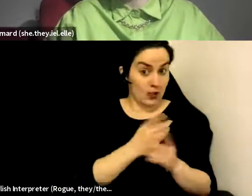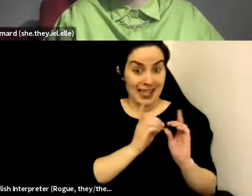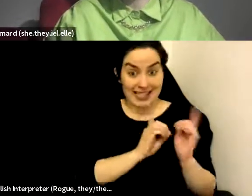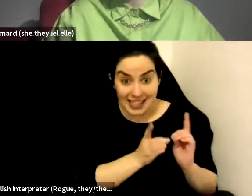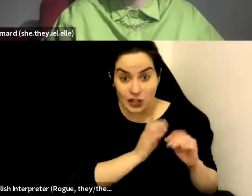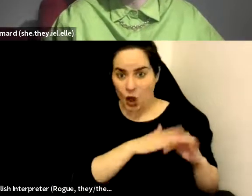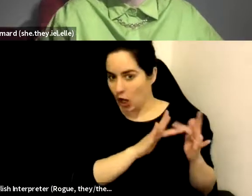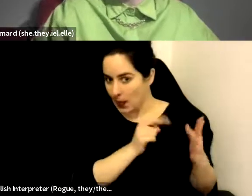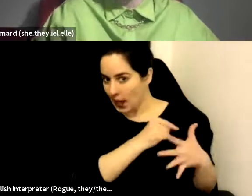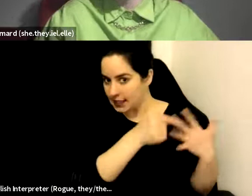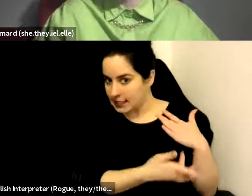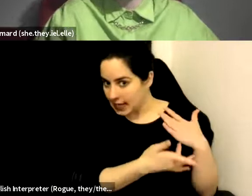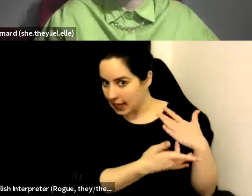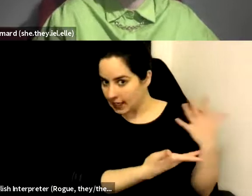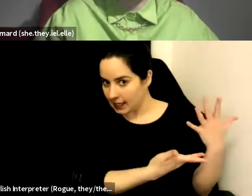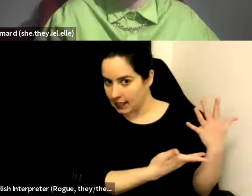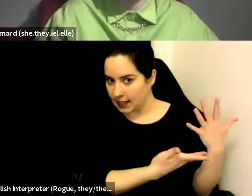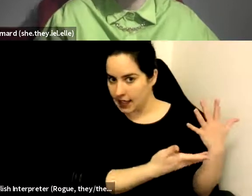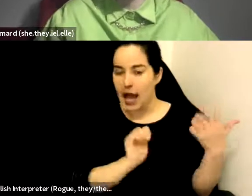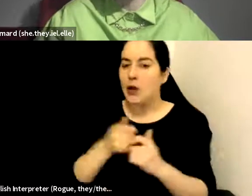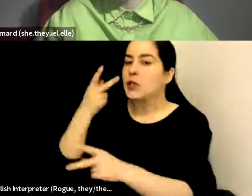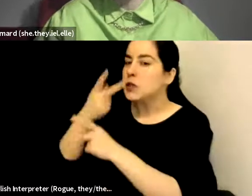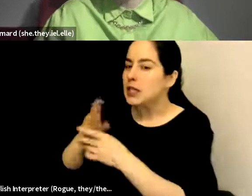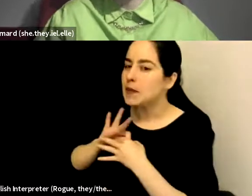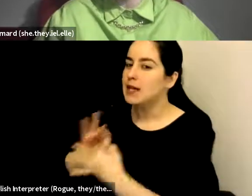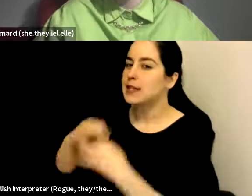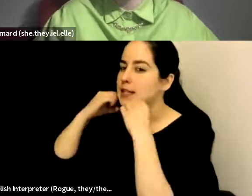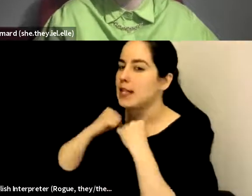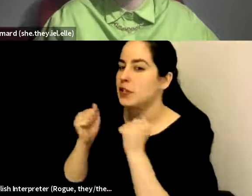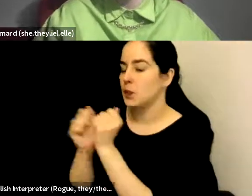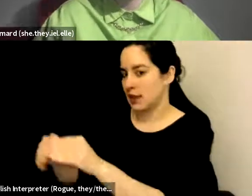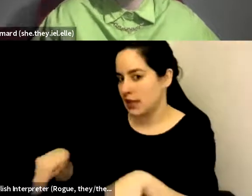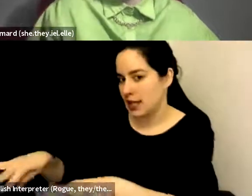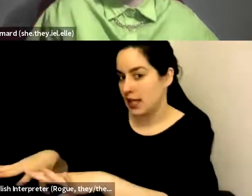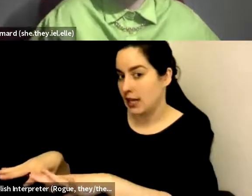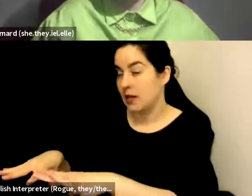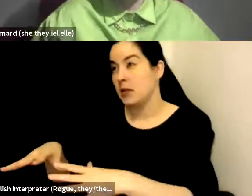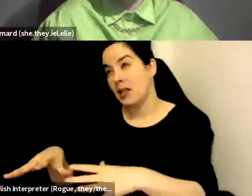well, technology is connected to land in some ways, but in many ways it isn't.